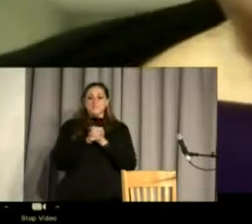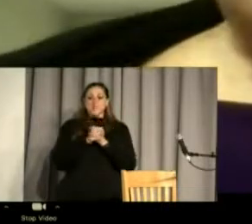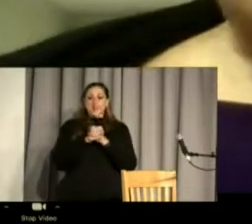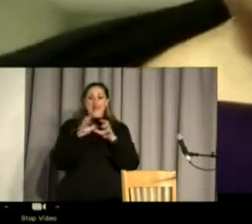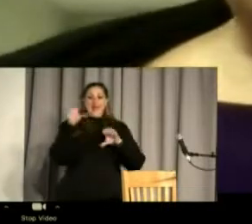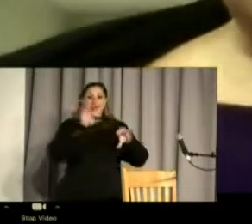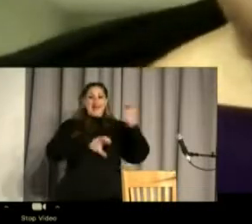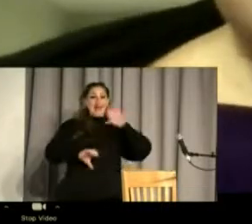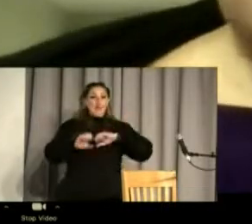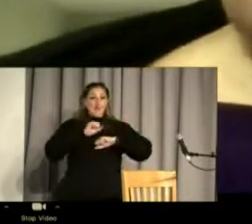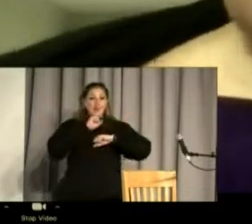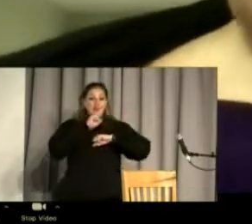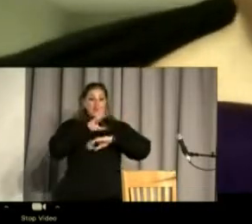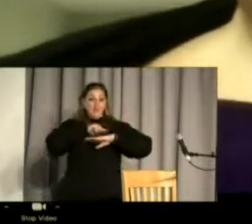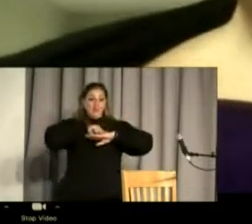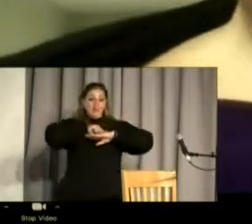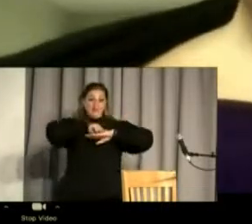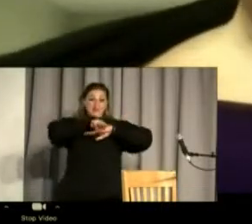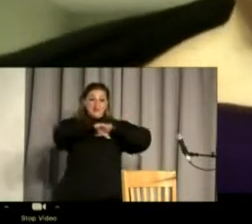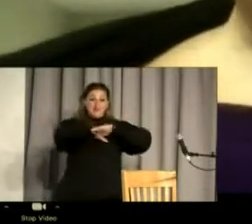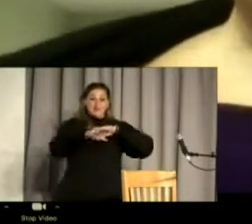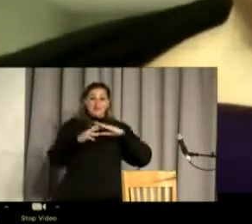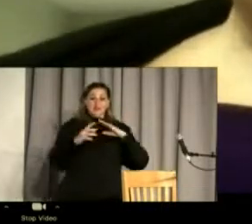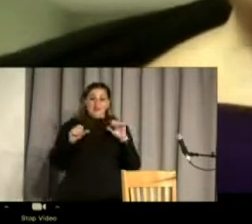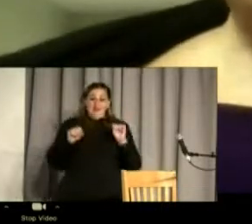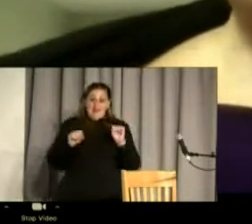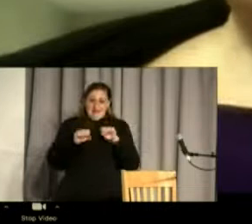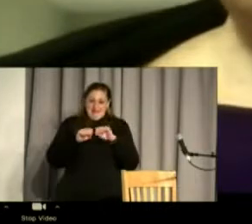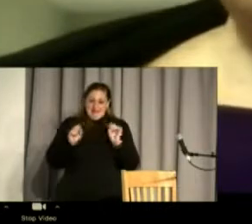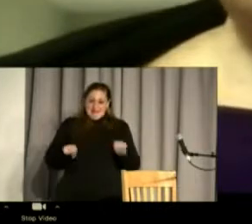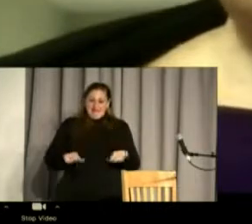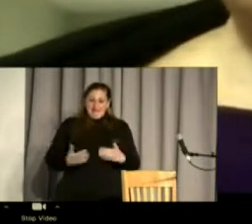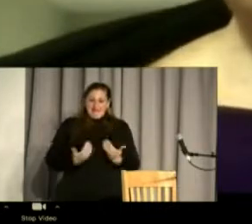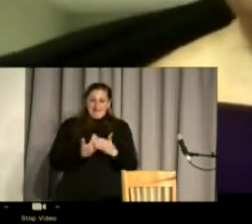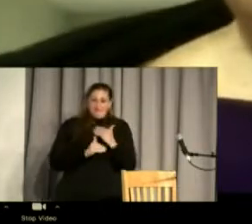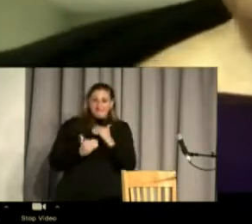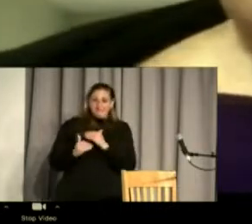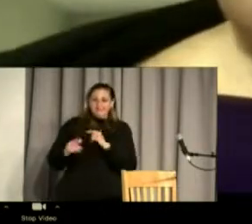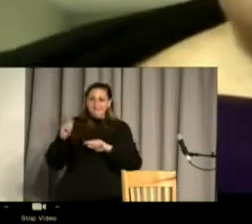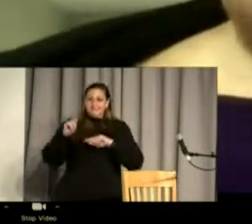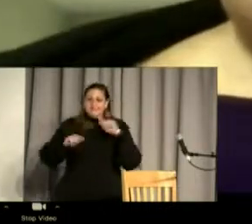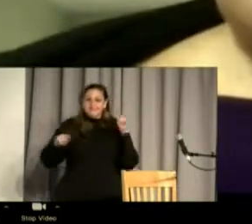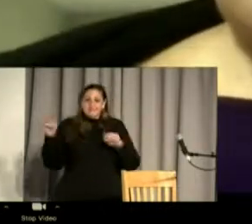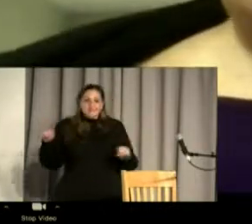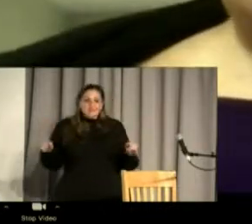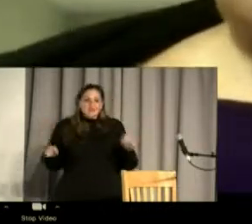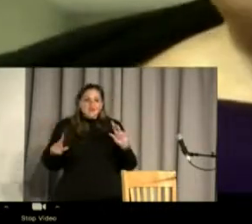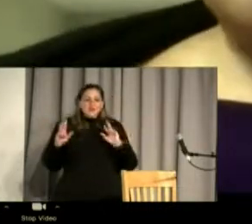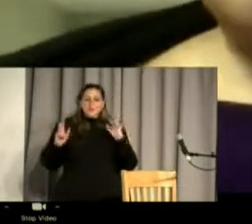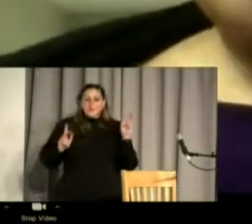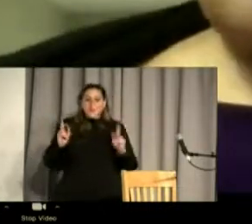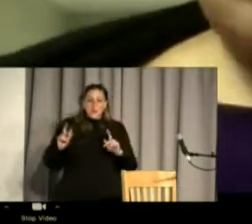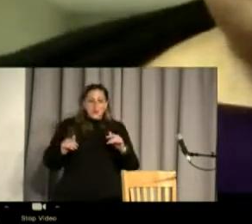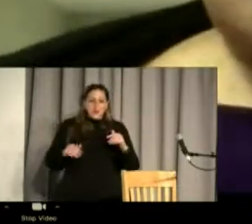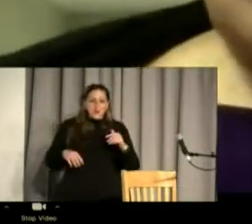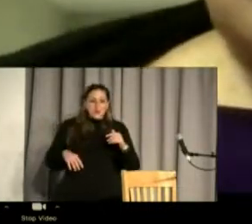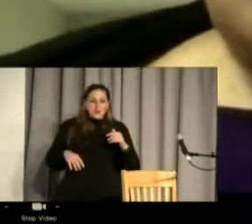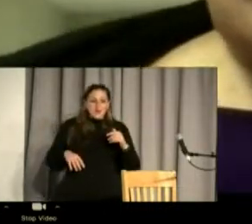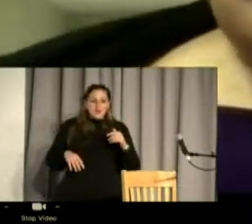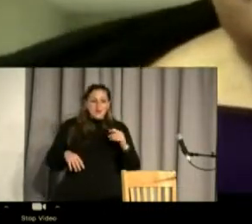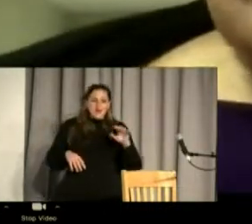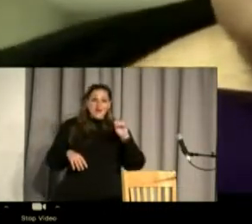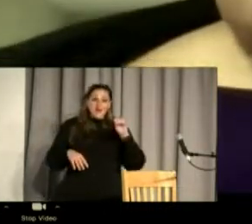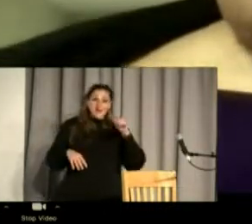chemical pollutants play in reproductive systems of various species, and very likely